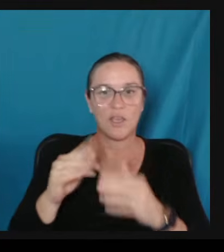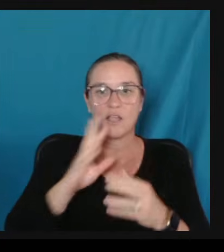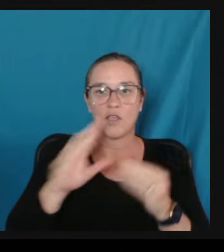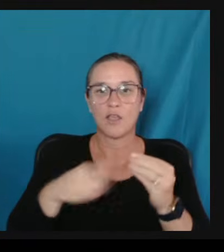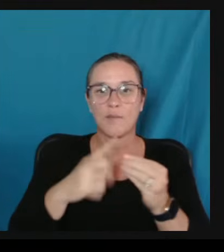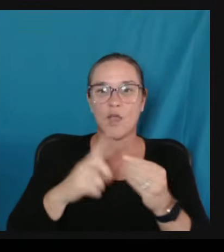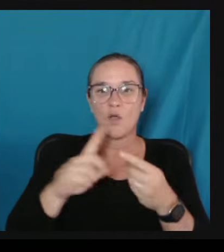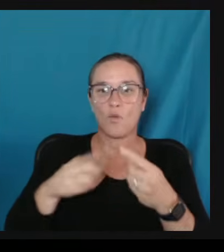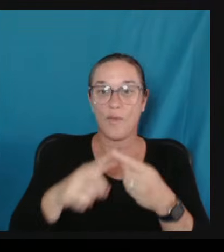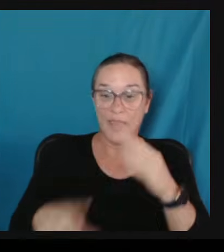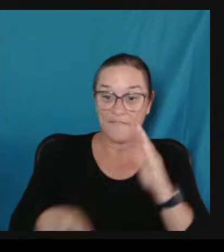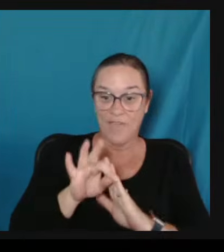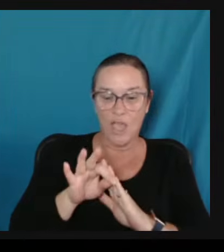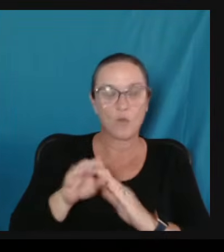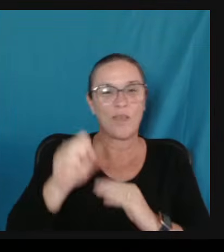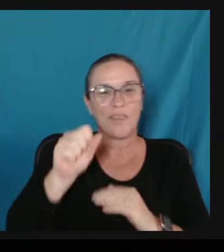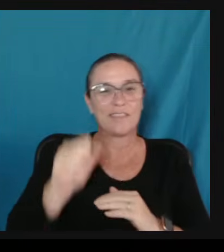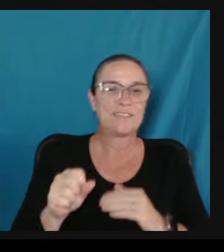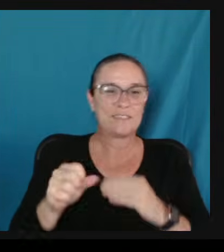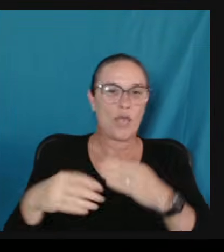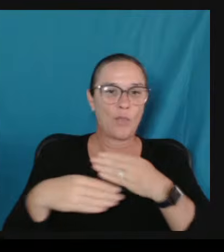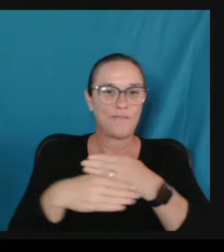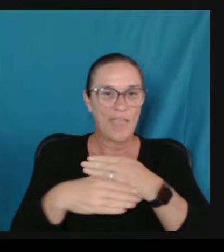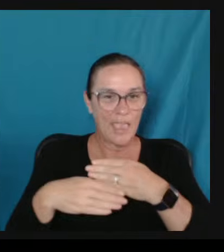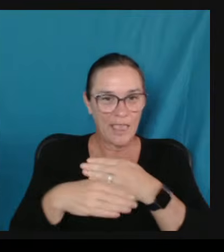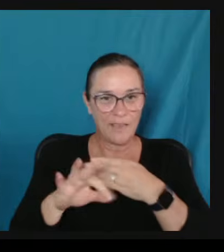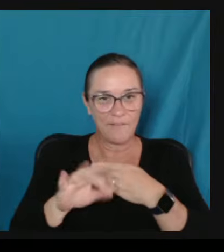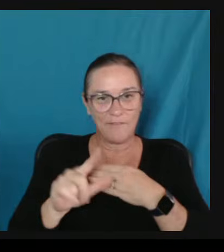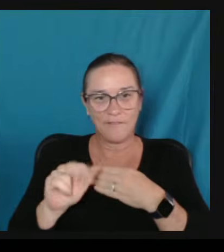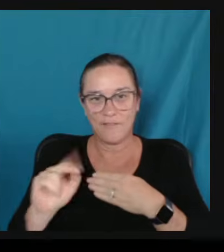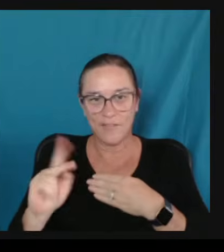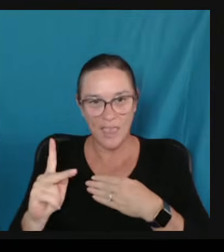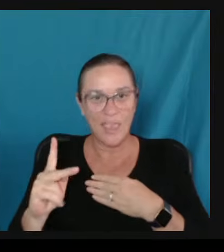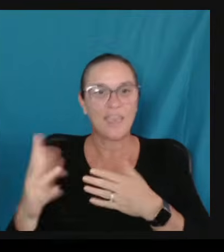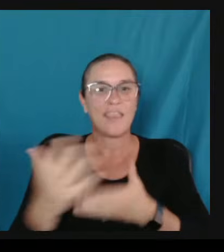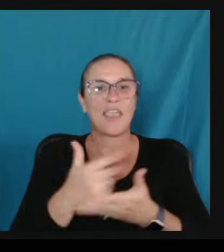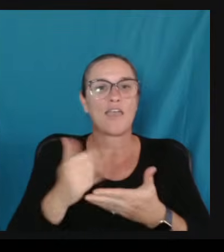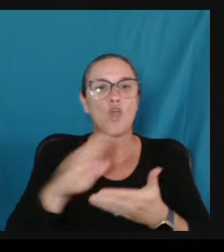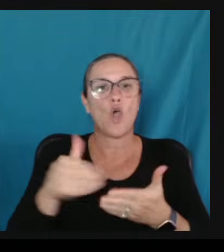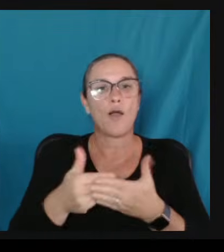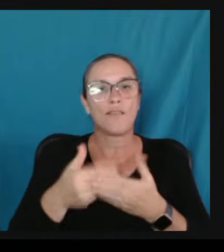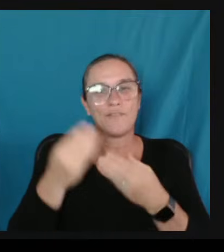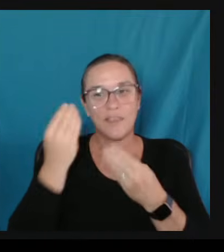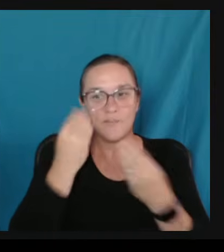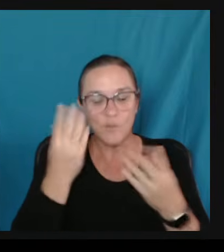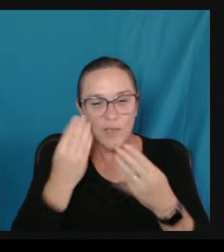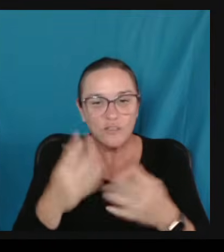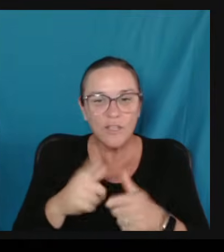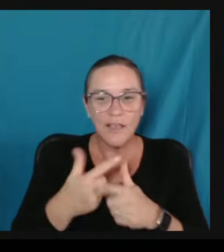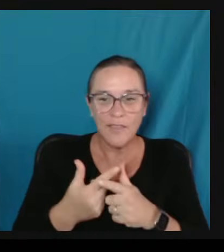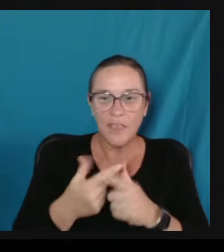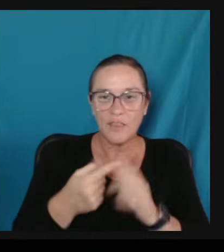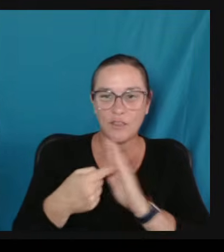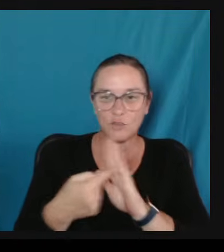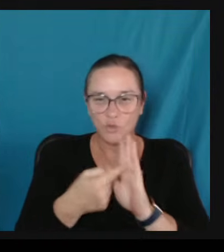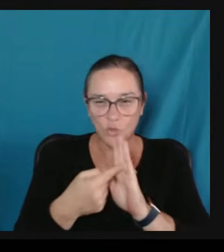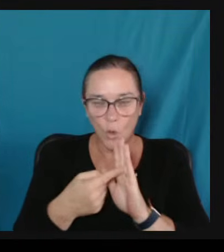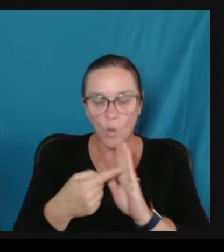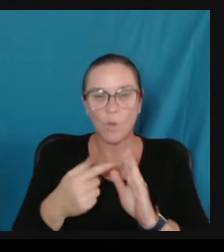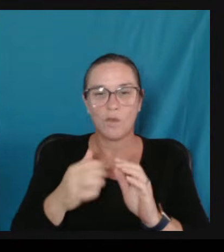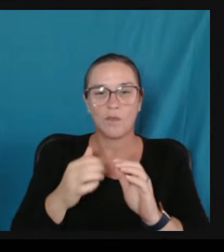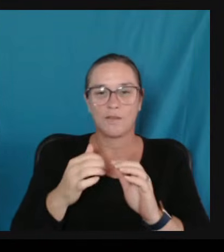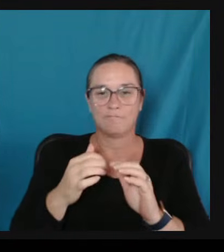they gather all their data and show the movement of it and kind of incorporate and establish the model